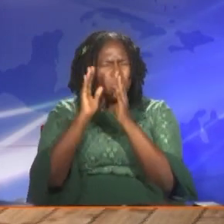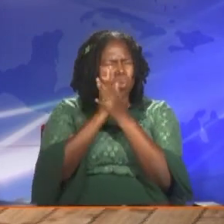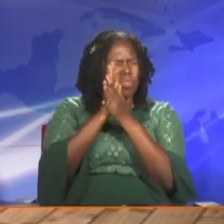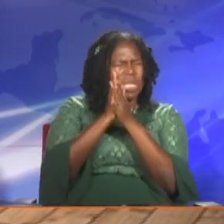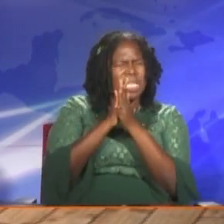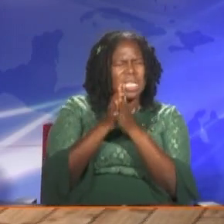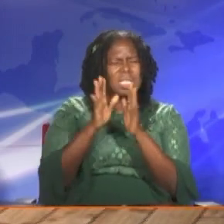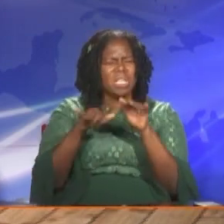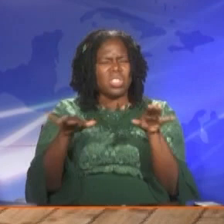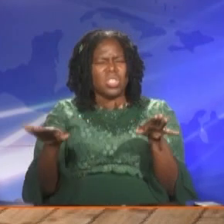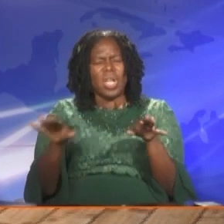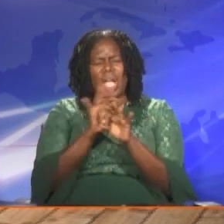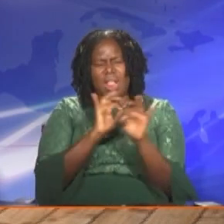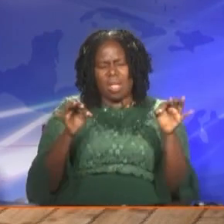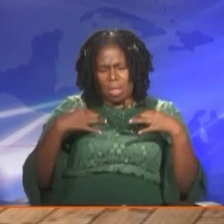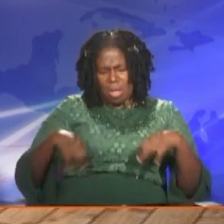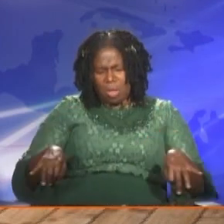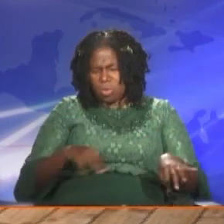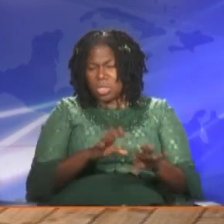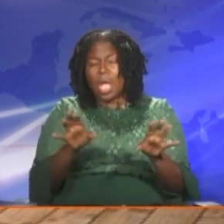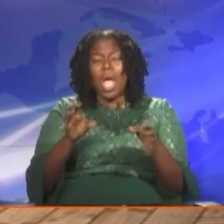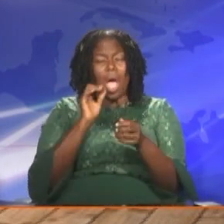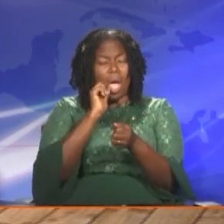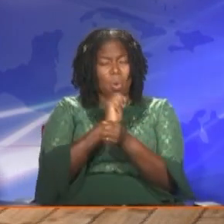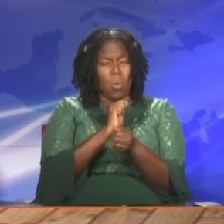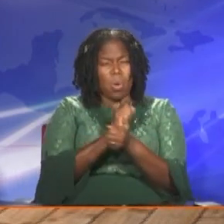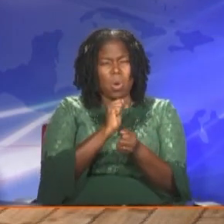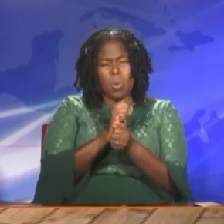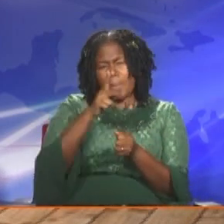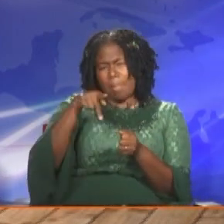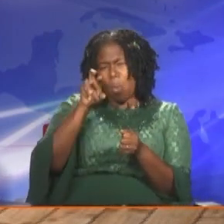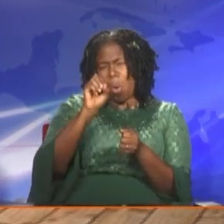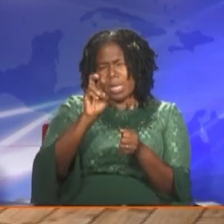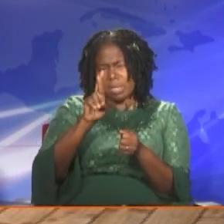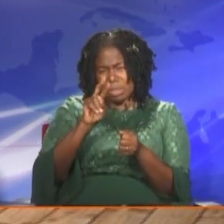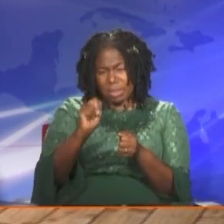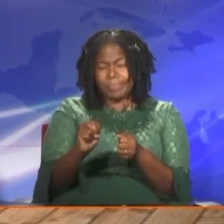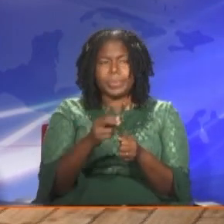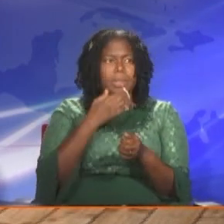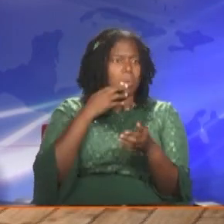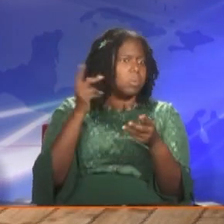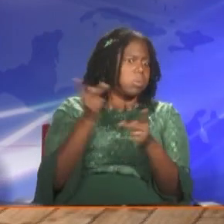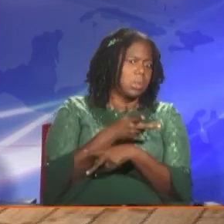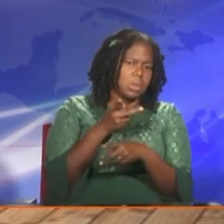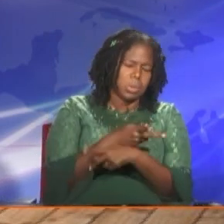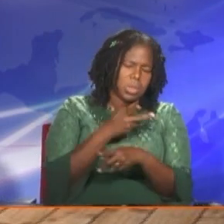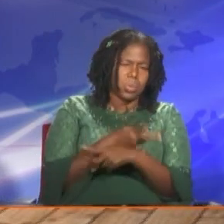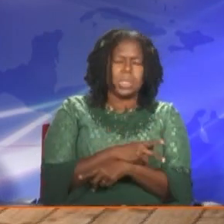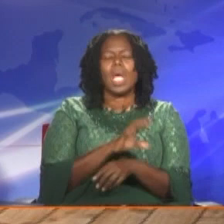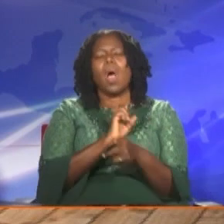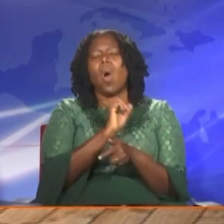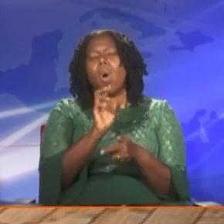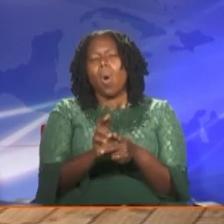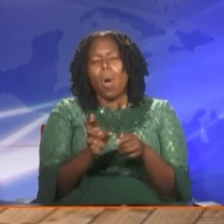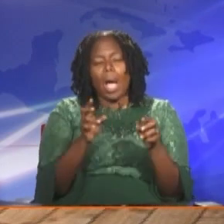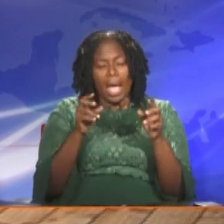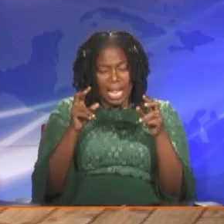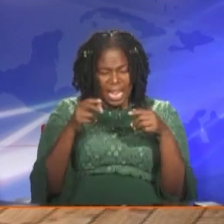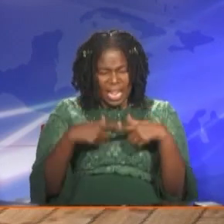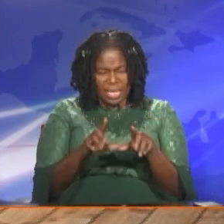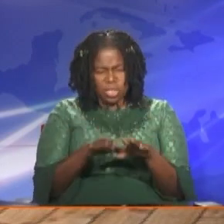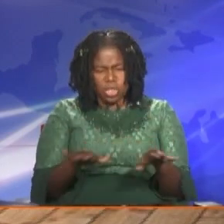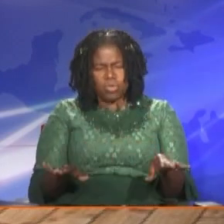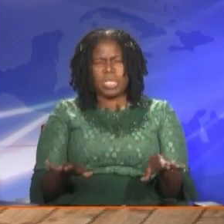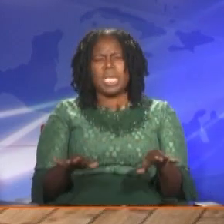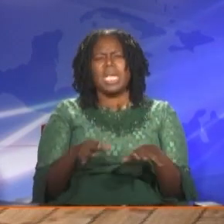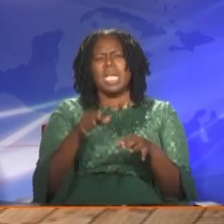that is, again, one of the worst forms of child labor. Engaging a child in drugs, production or selling of